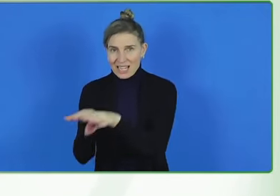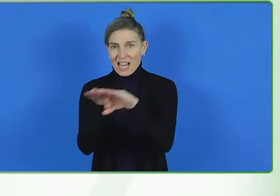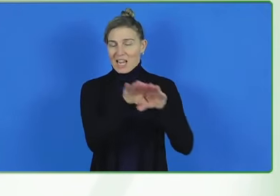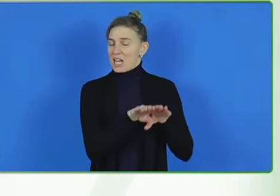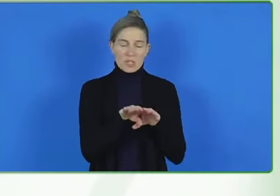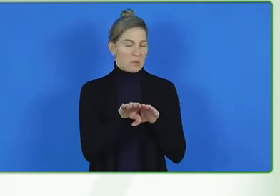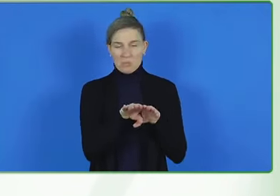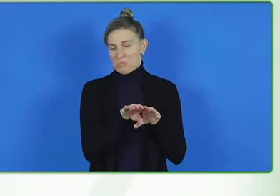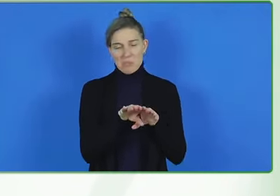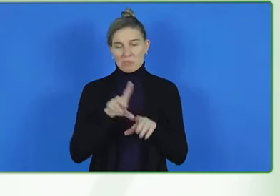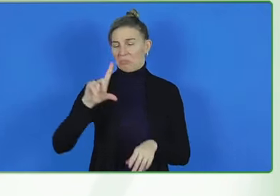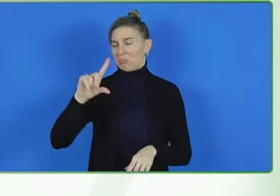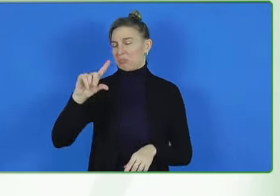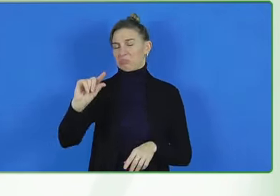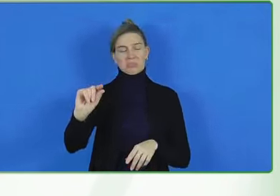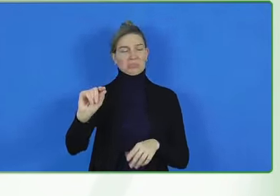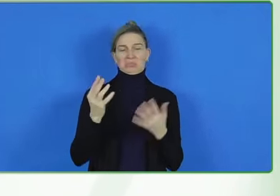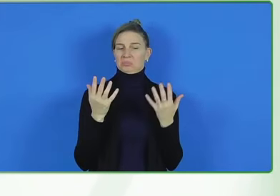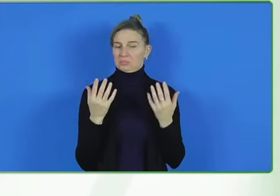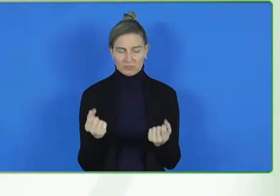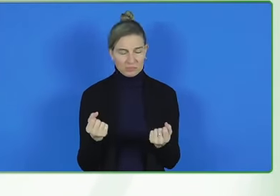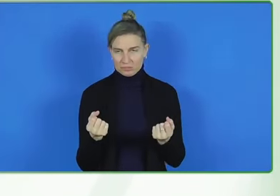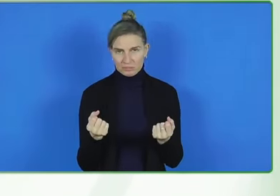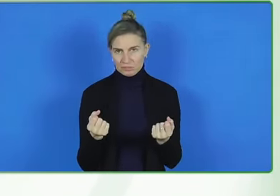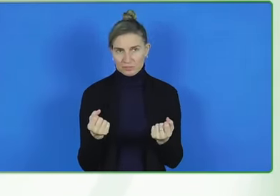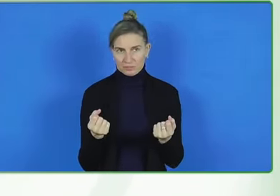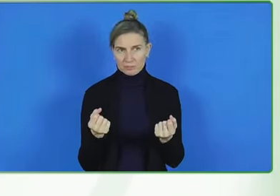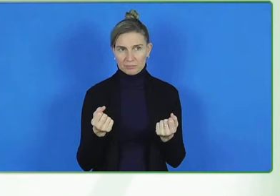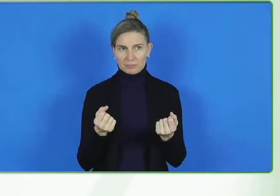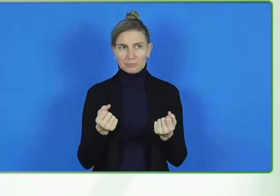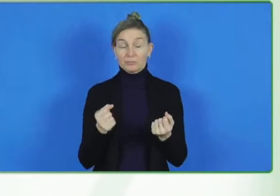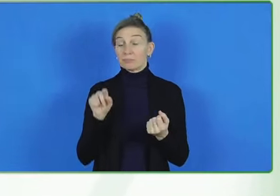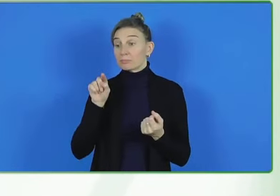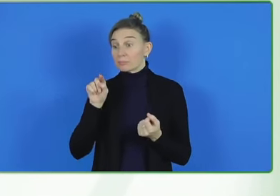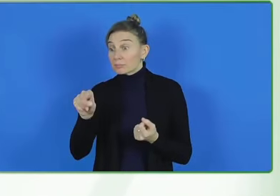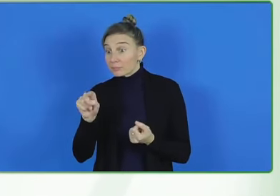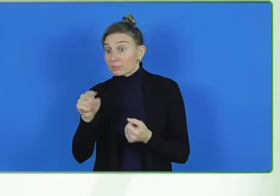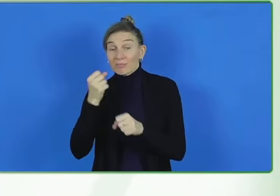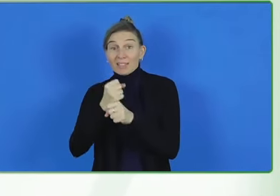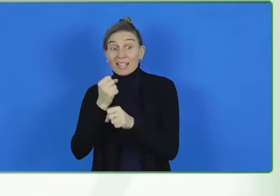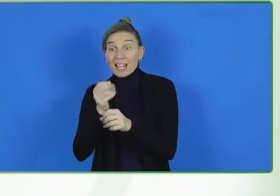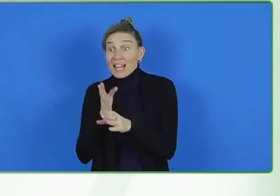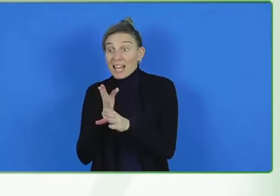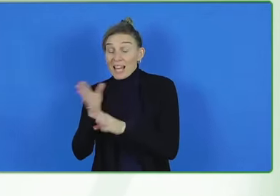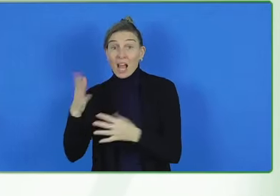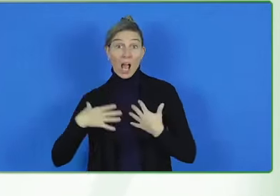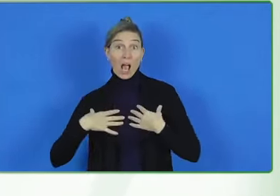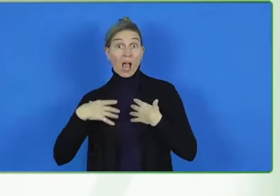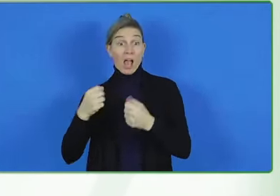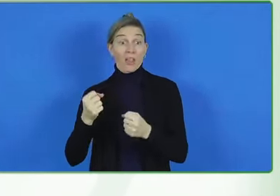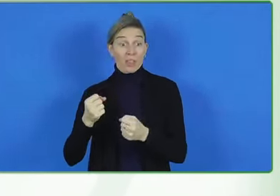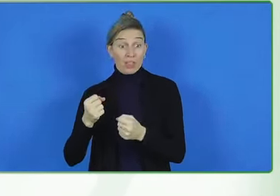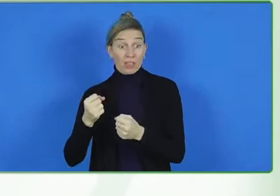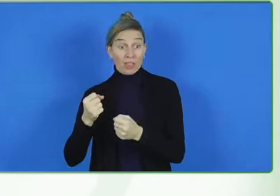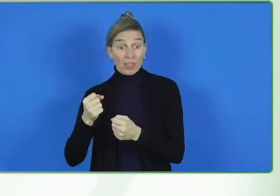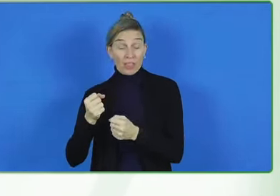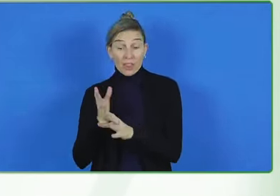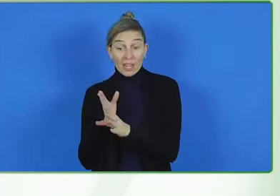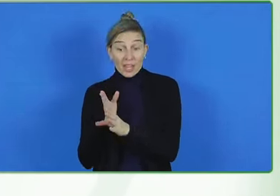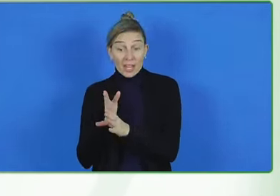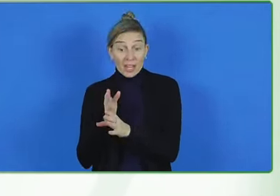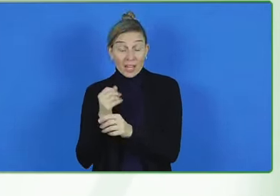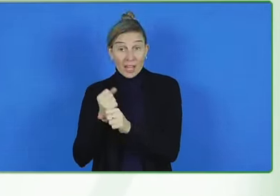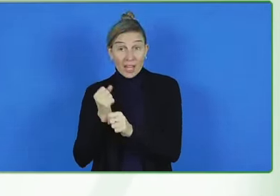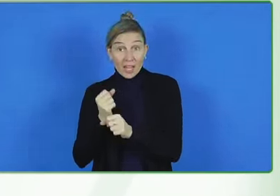accessible, which are used by the industry, healthcare industry. So as the